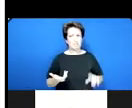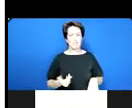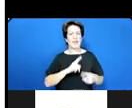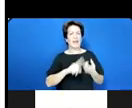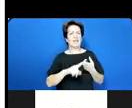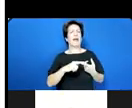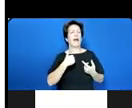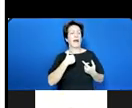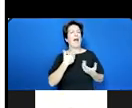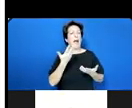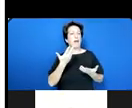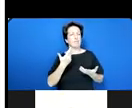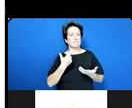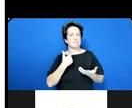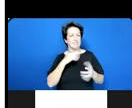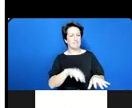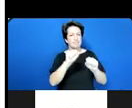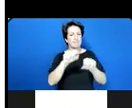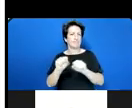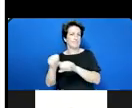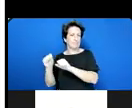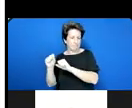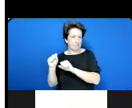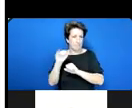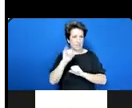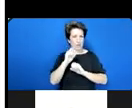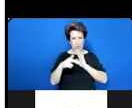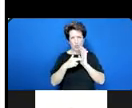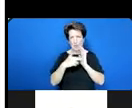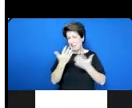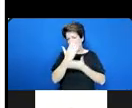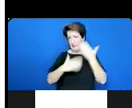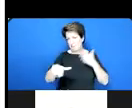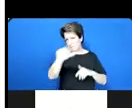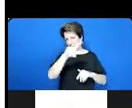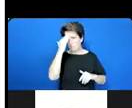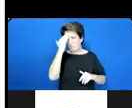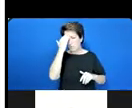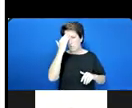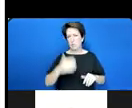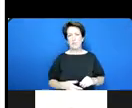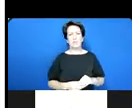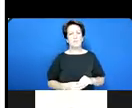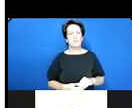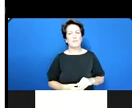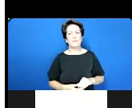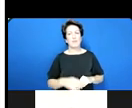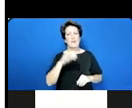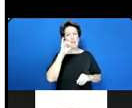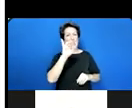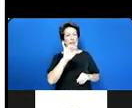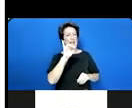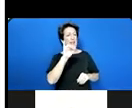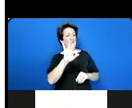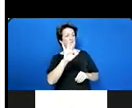Toronto Public Health also. So one of those, I think you'll be familiar with both of them. So one of them is where someone doesn't have an OHIP card, an